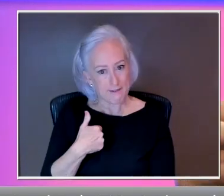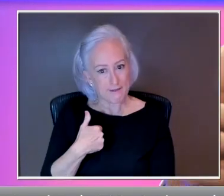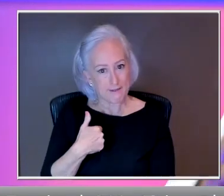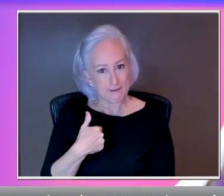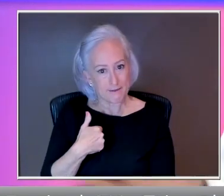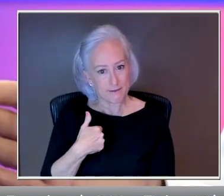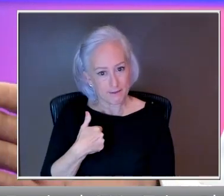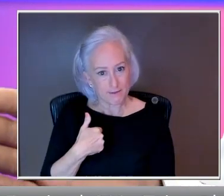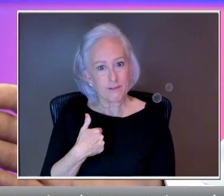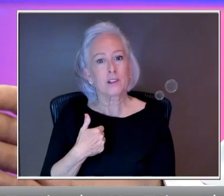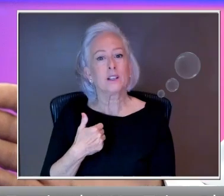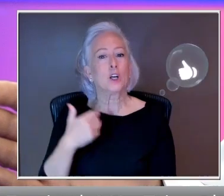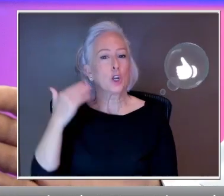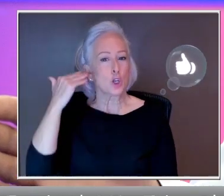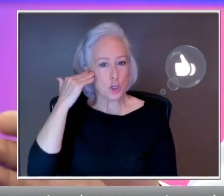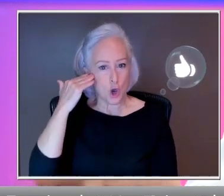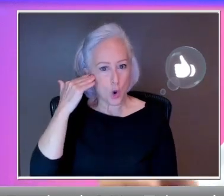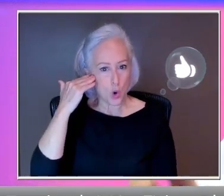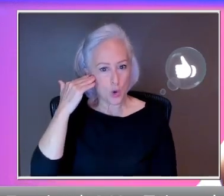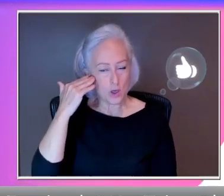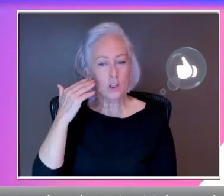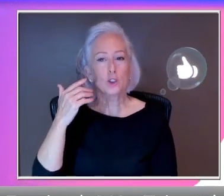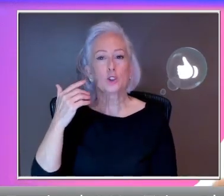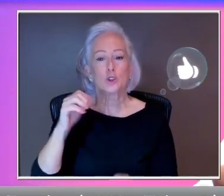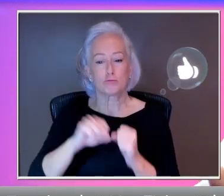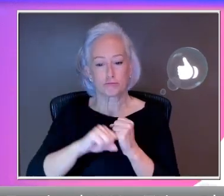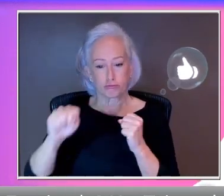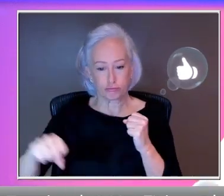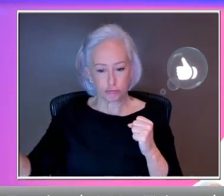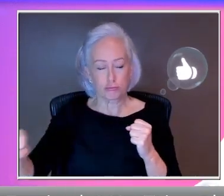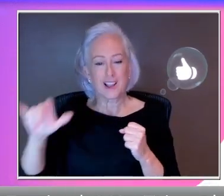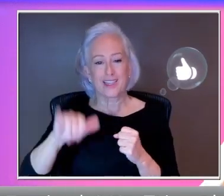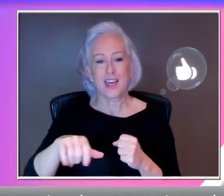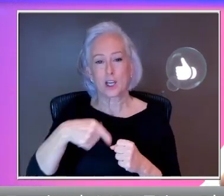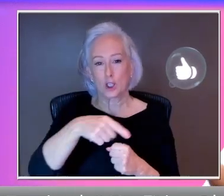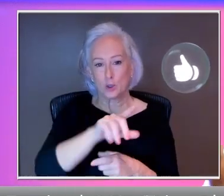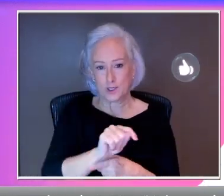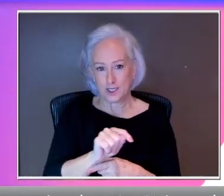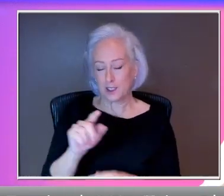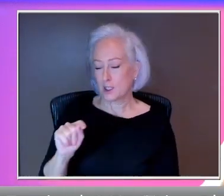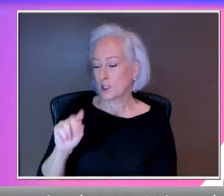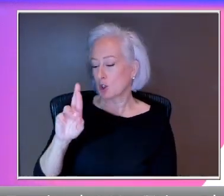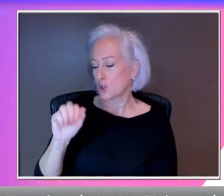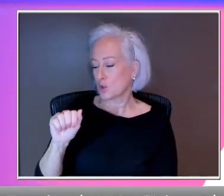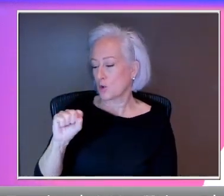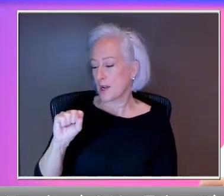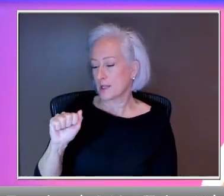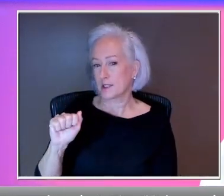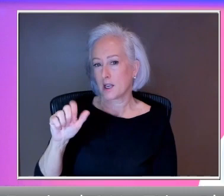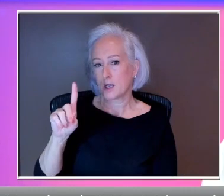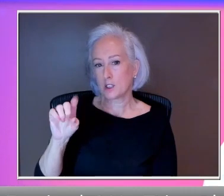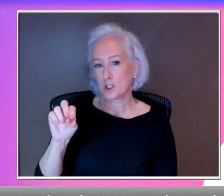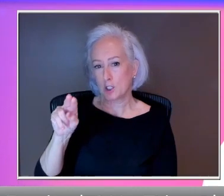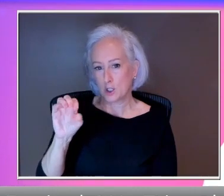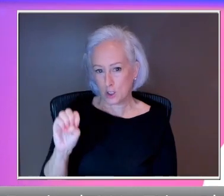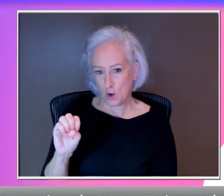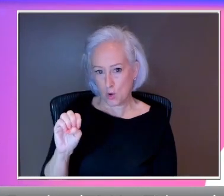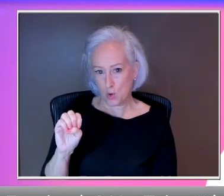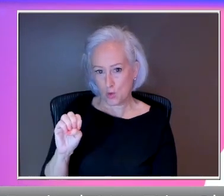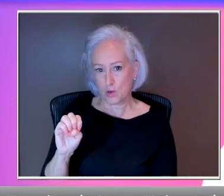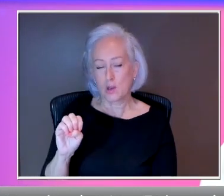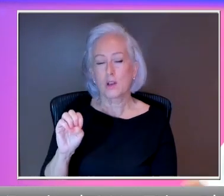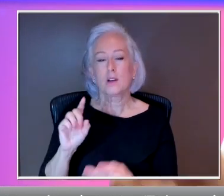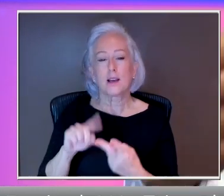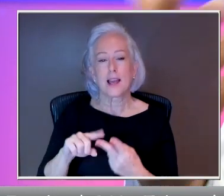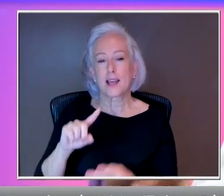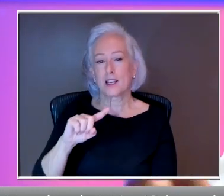classically known as prolonging the QT interval. One of them was the trazodone that she was taking, and there was another one, the Zofran, which is an